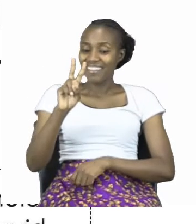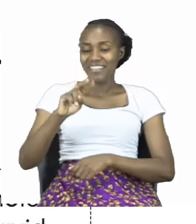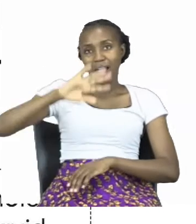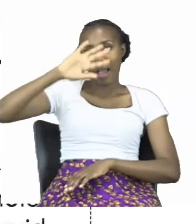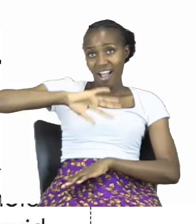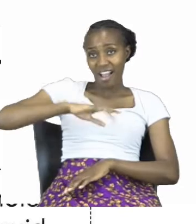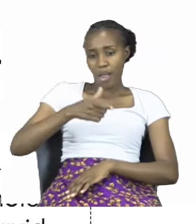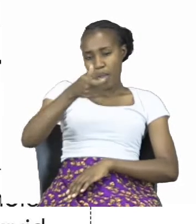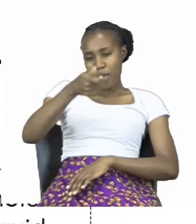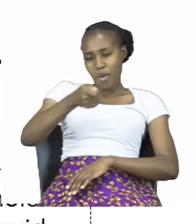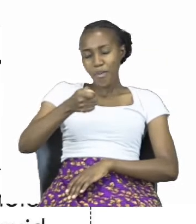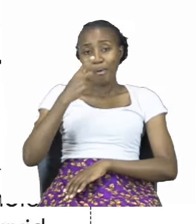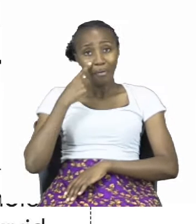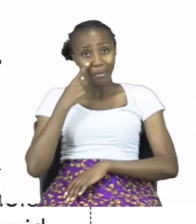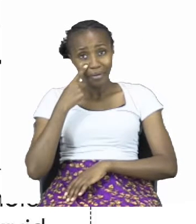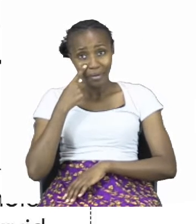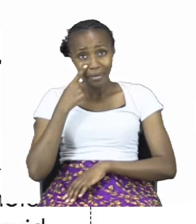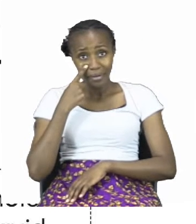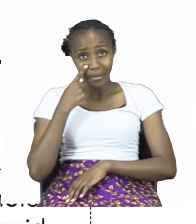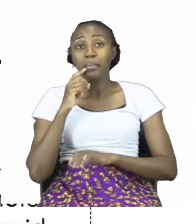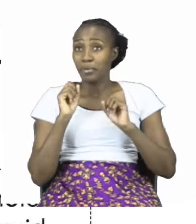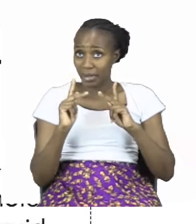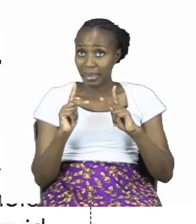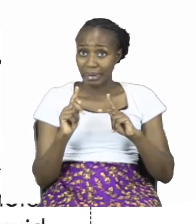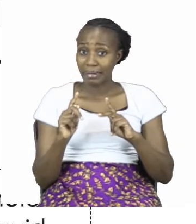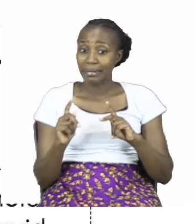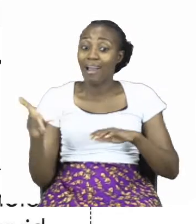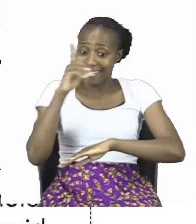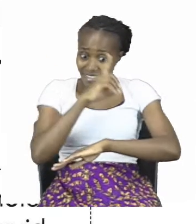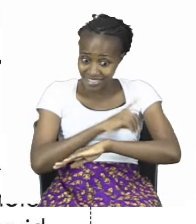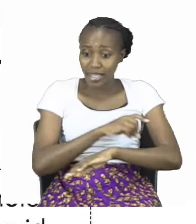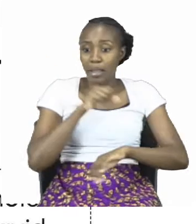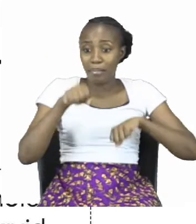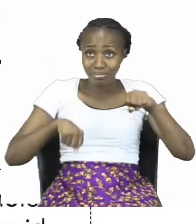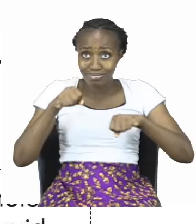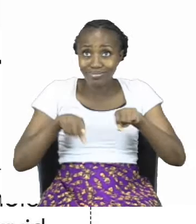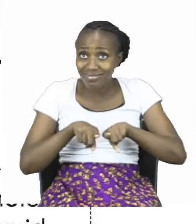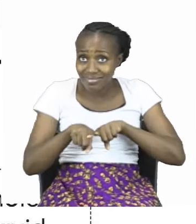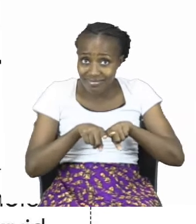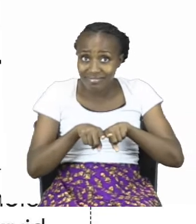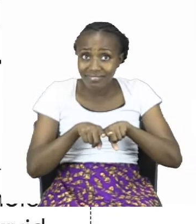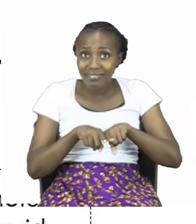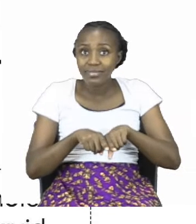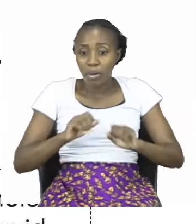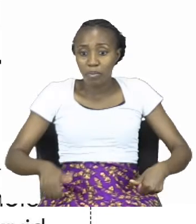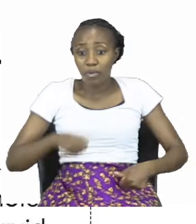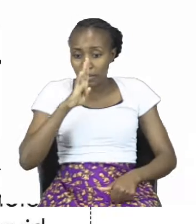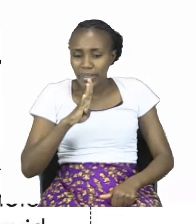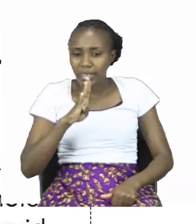Jack and David arrived at the race the next day. Ben shouted,